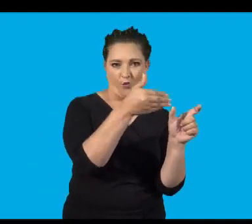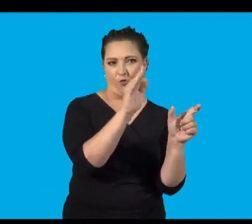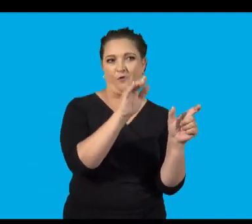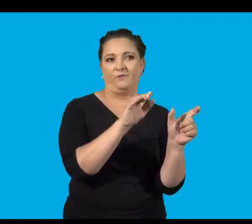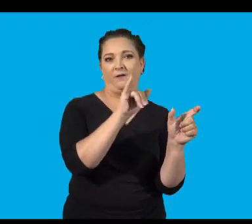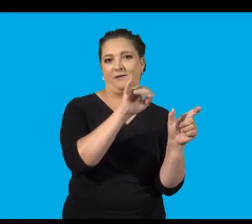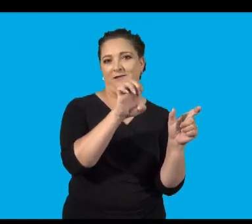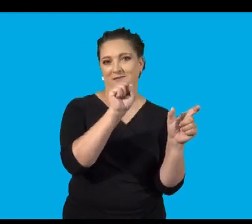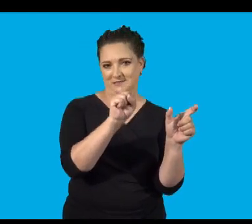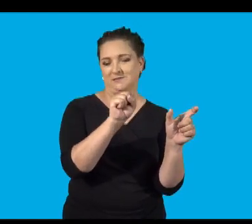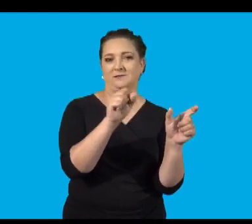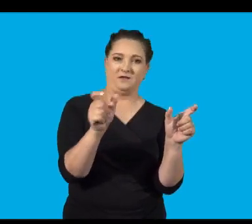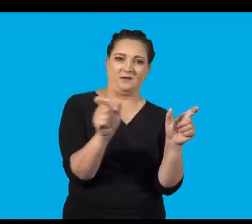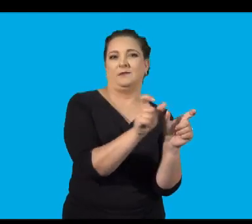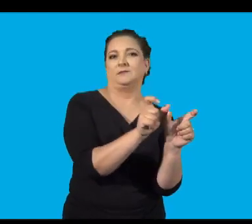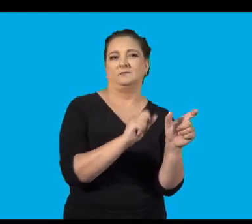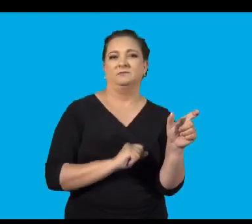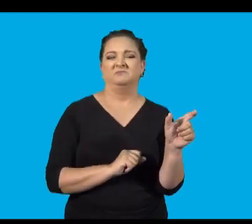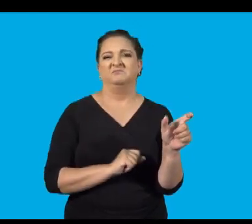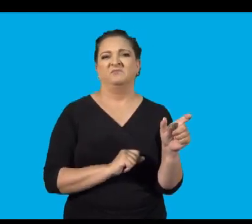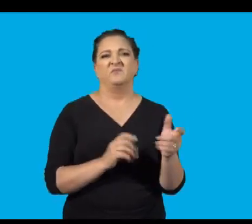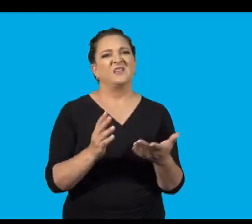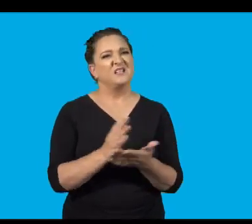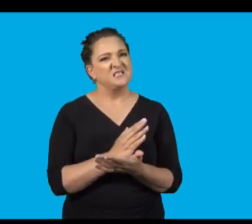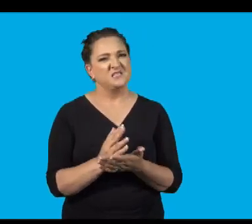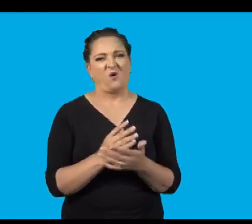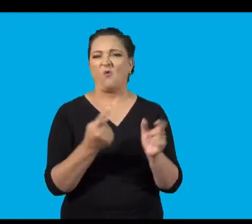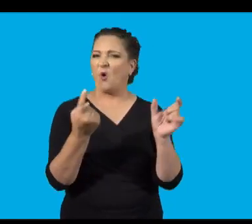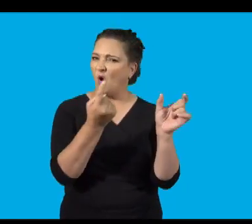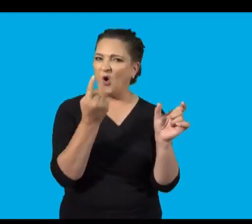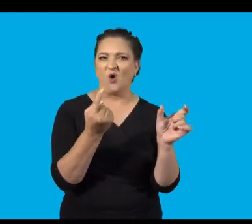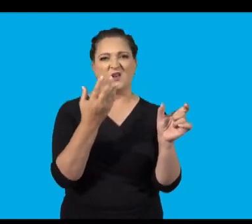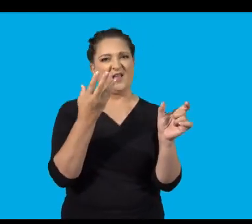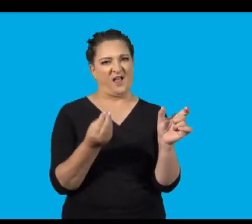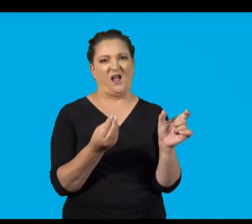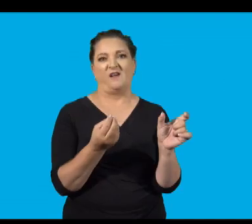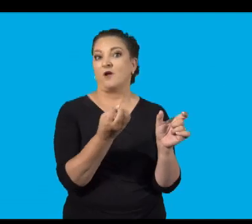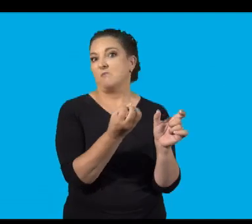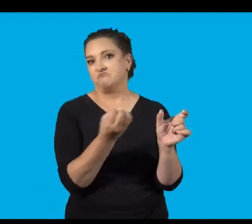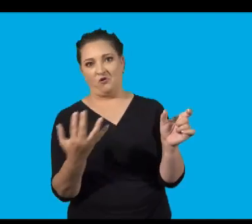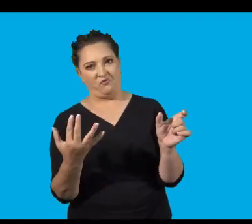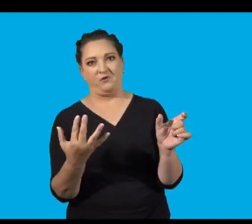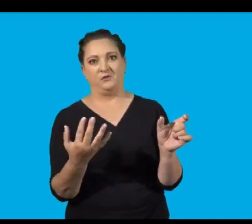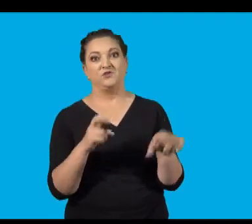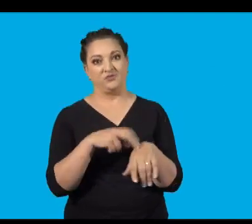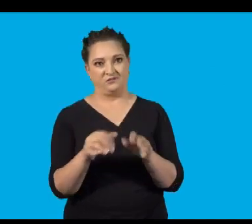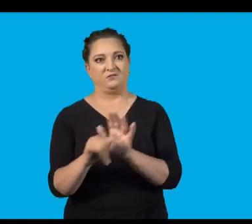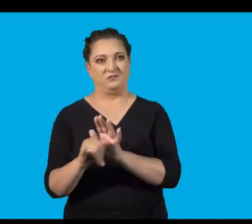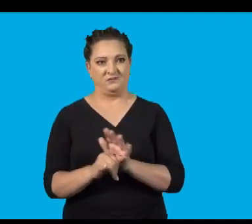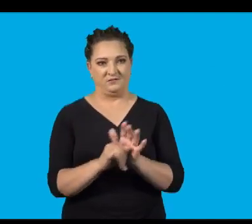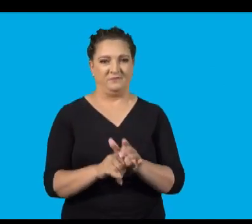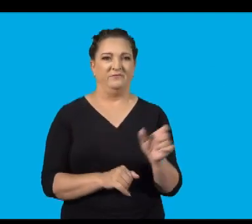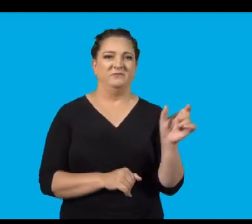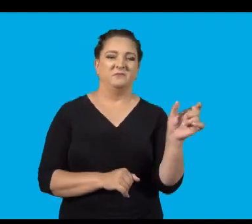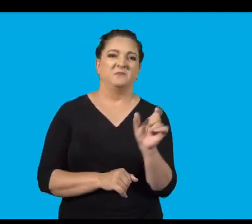Y, then we add IES to make it plural. Some words only have a plural form. Thank God for those, but you need to identify them,